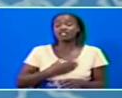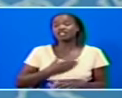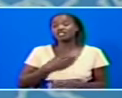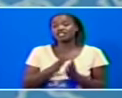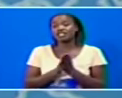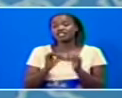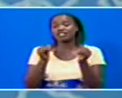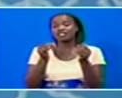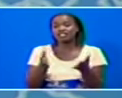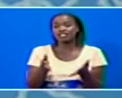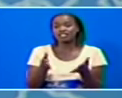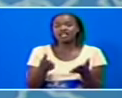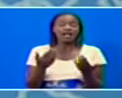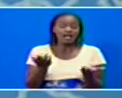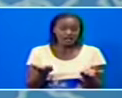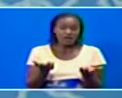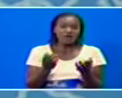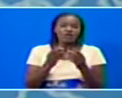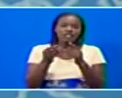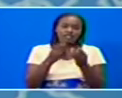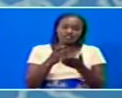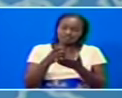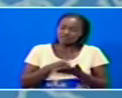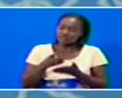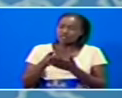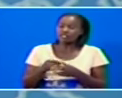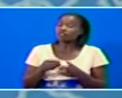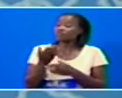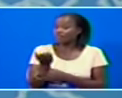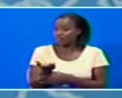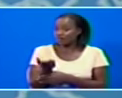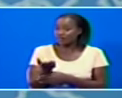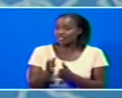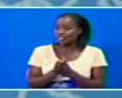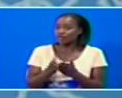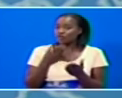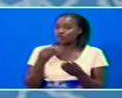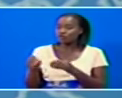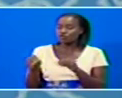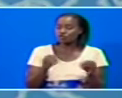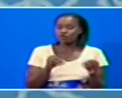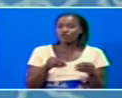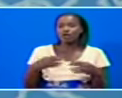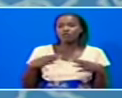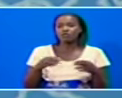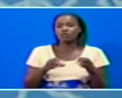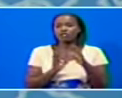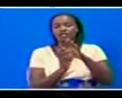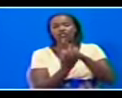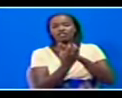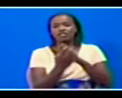journalists. Here is how the contestants responded when asked how they intended to deal with free movement of people in the continent.